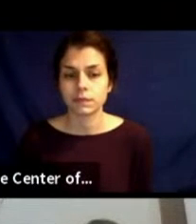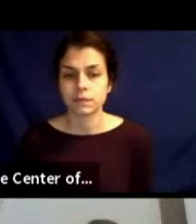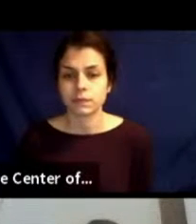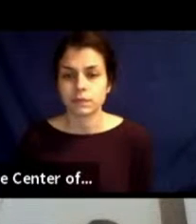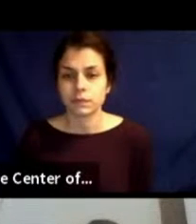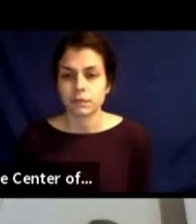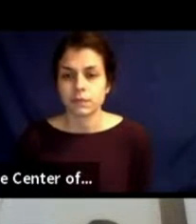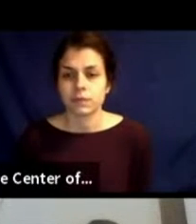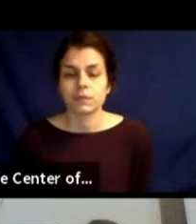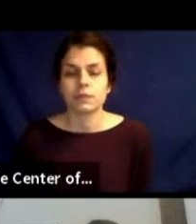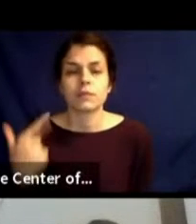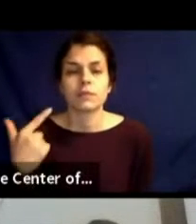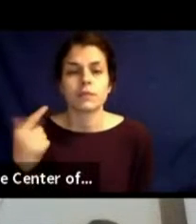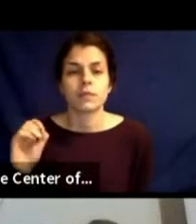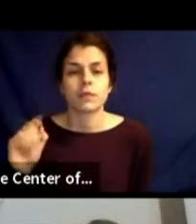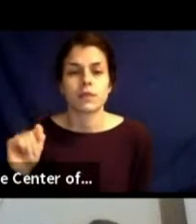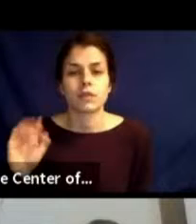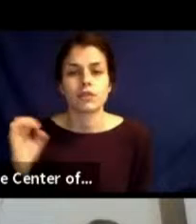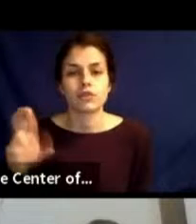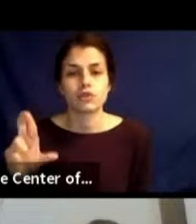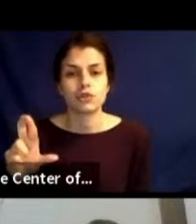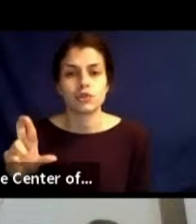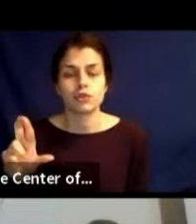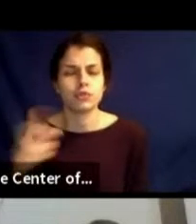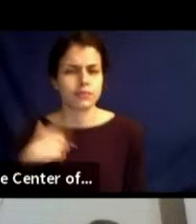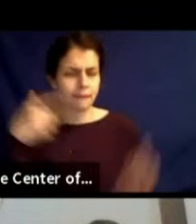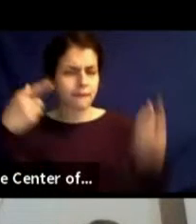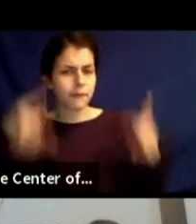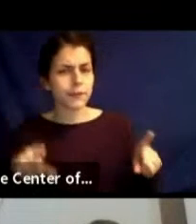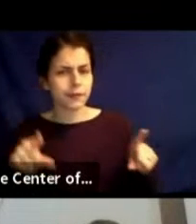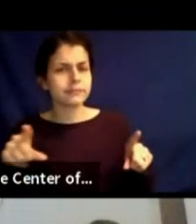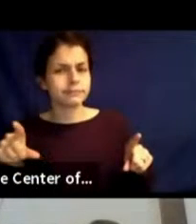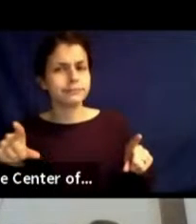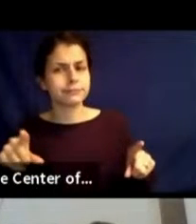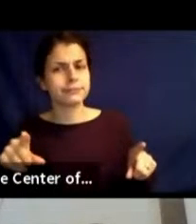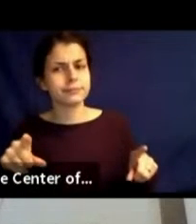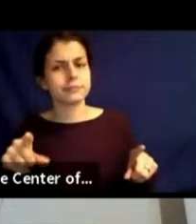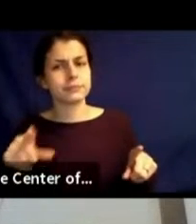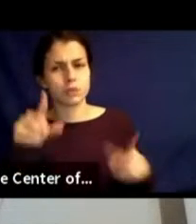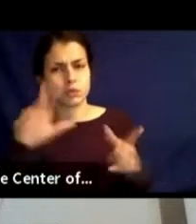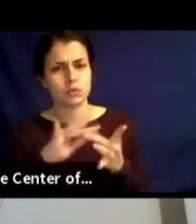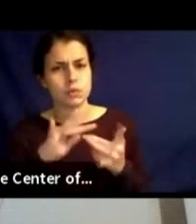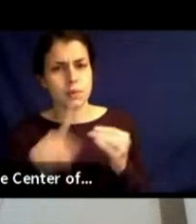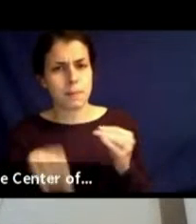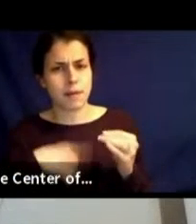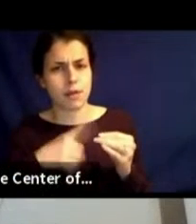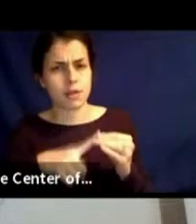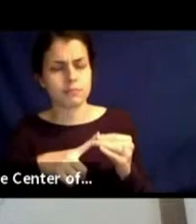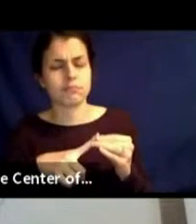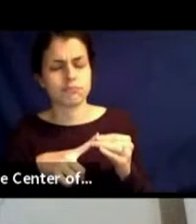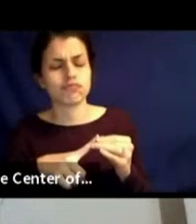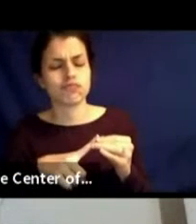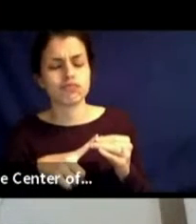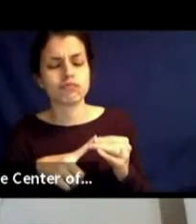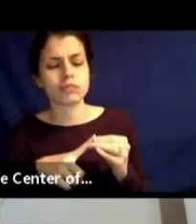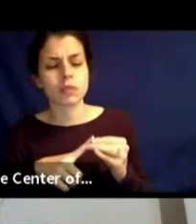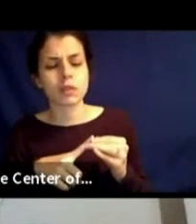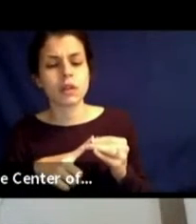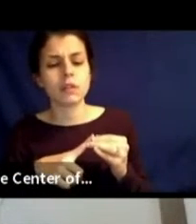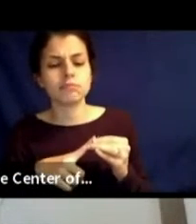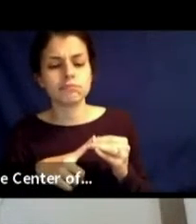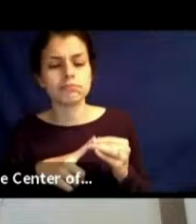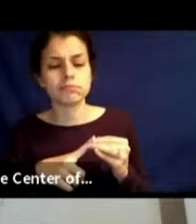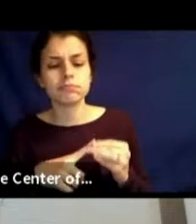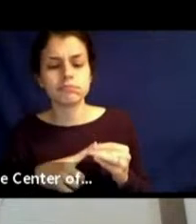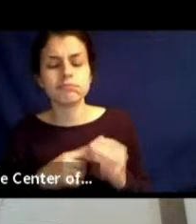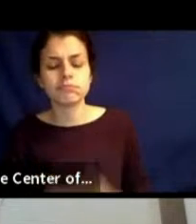Strom, I agree with that, with your comments on that letter. That was kind of touching, and it